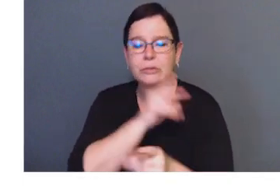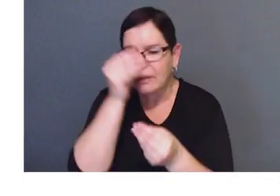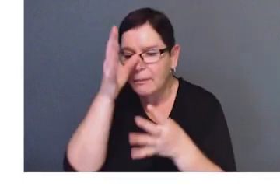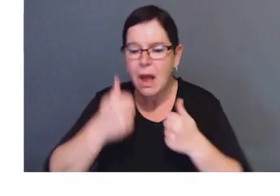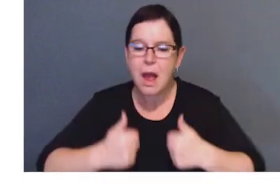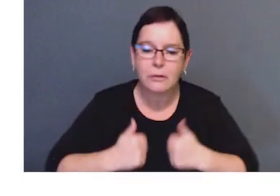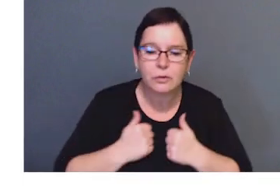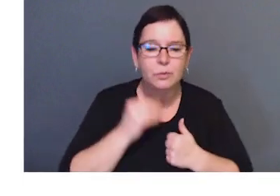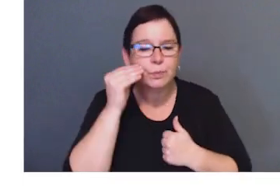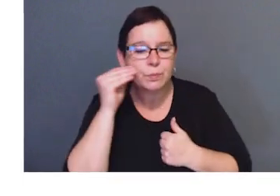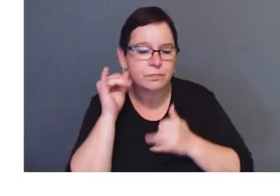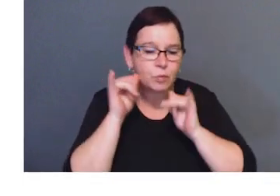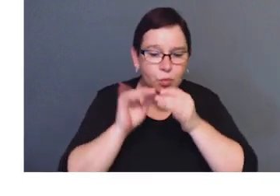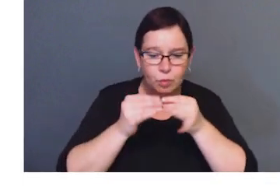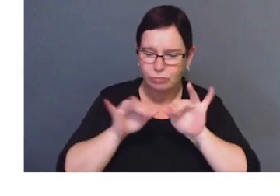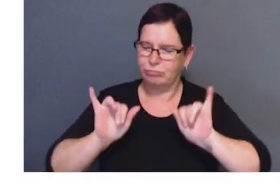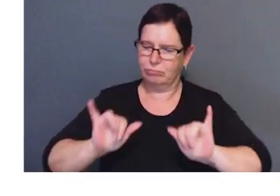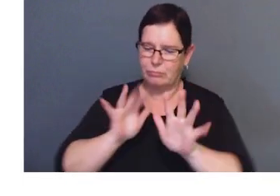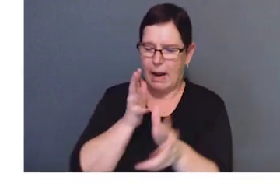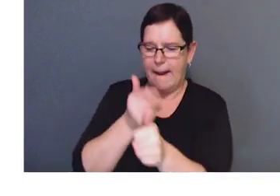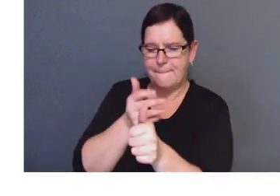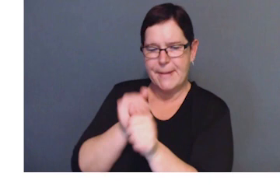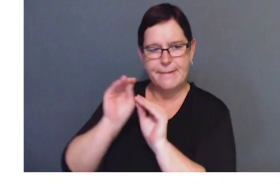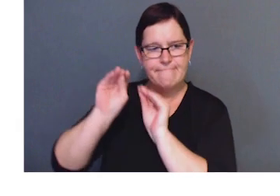on your screen.